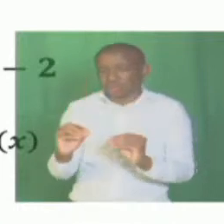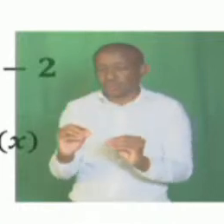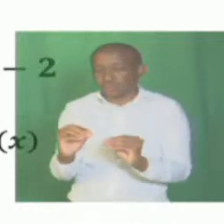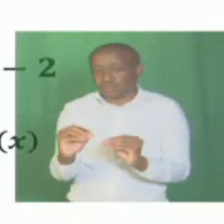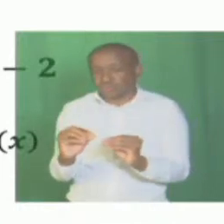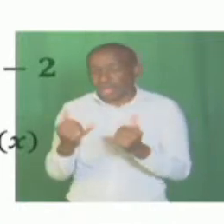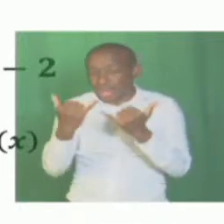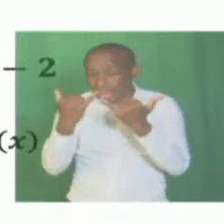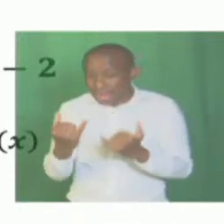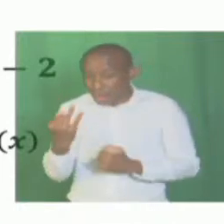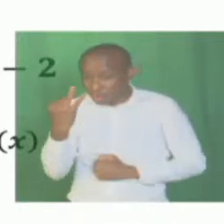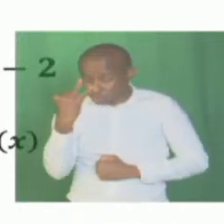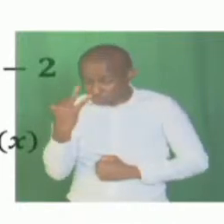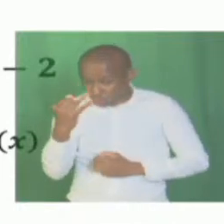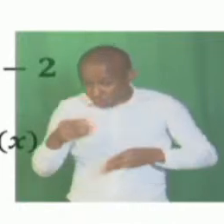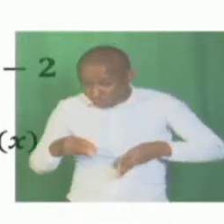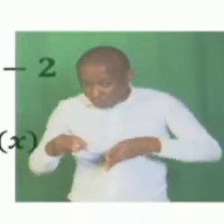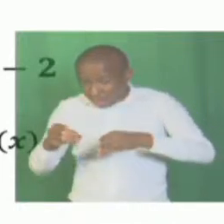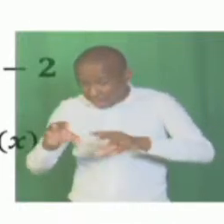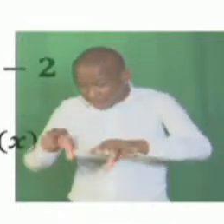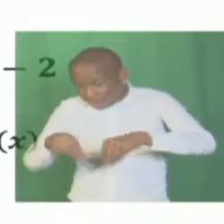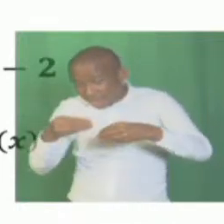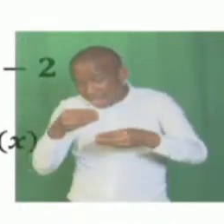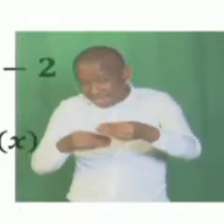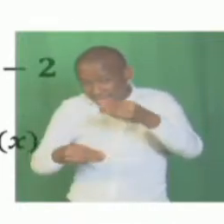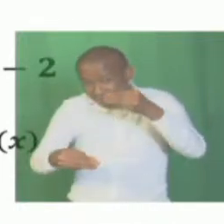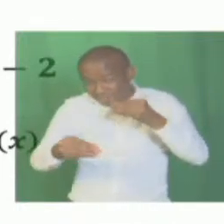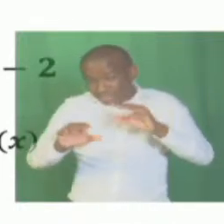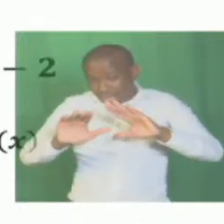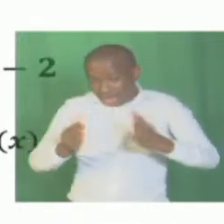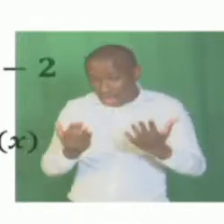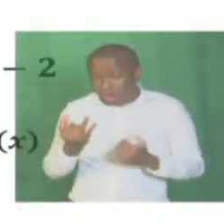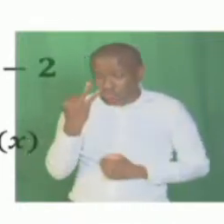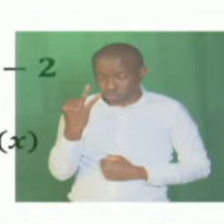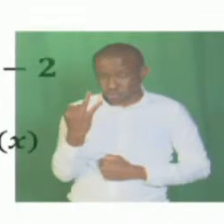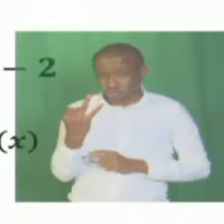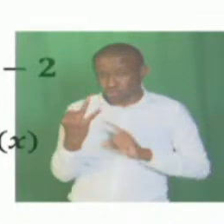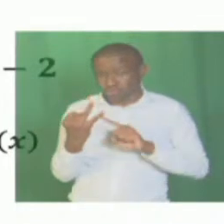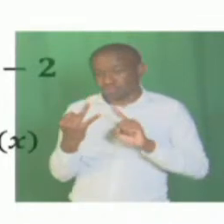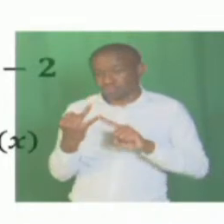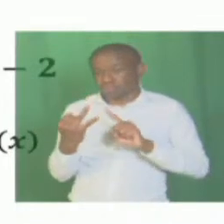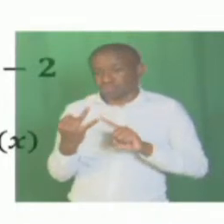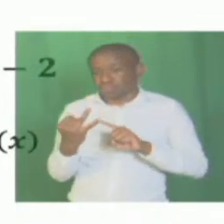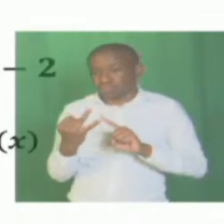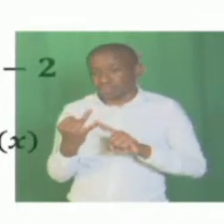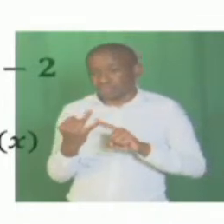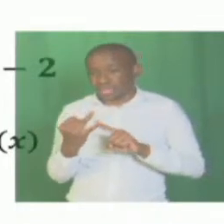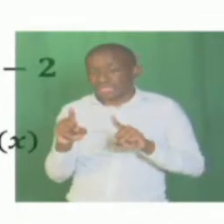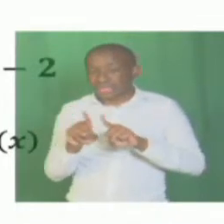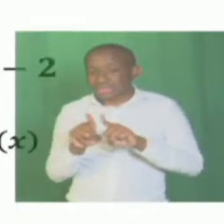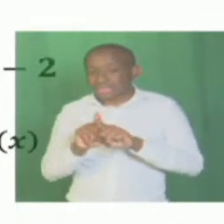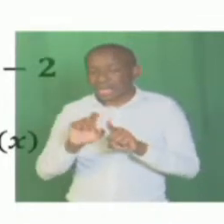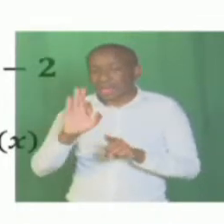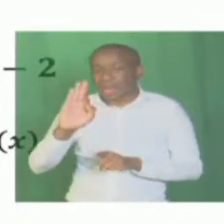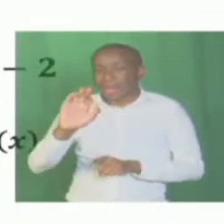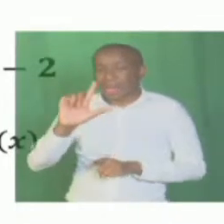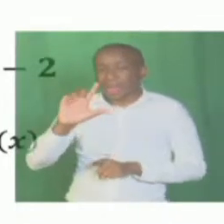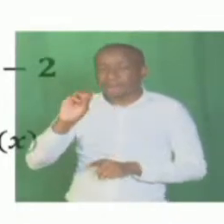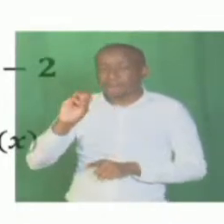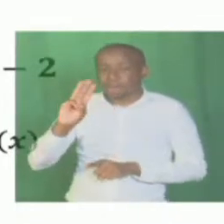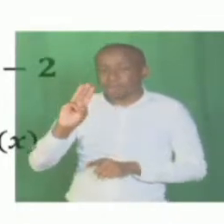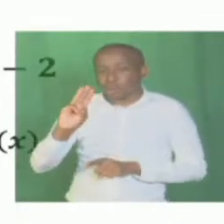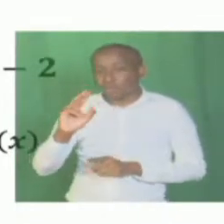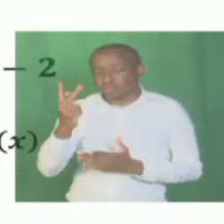two ways of finding an inverse of a function. Firstly, we can use the flow chart. So the flow